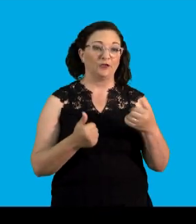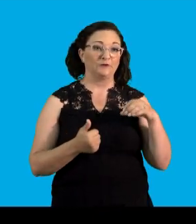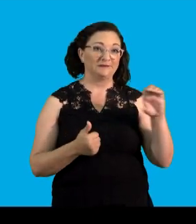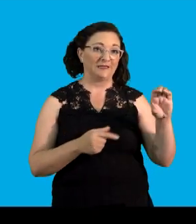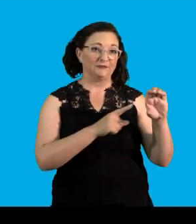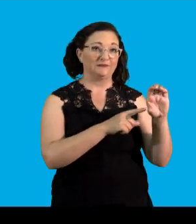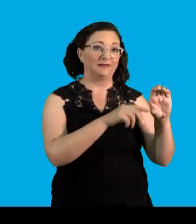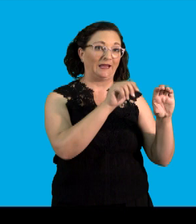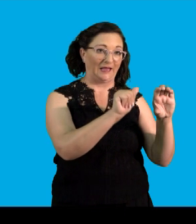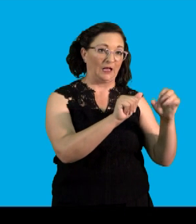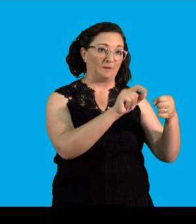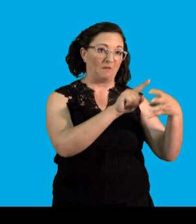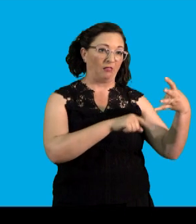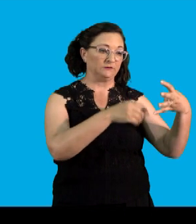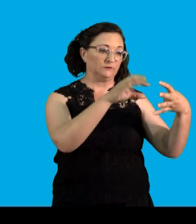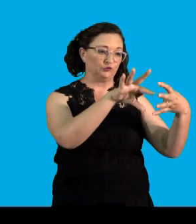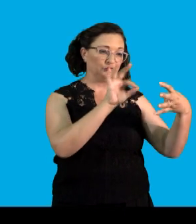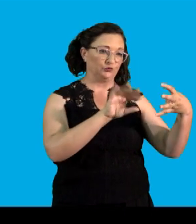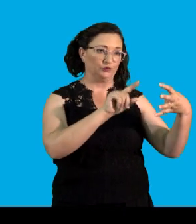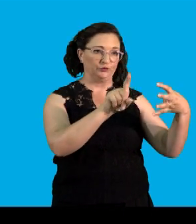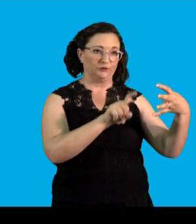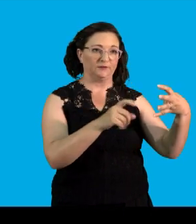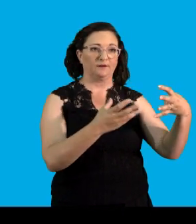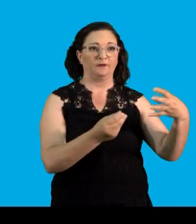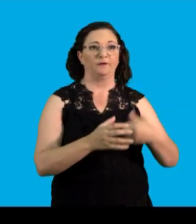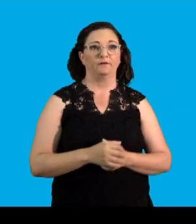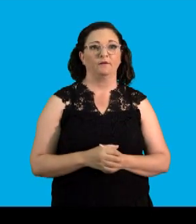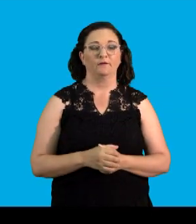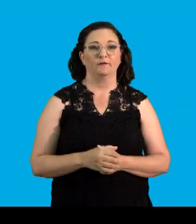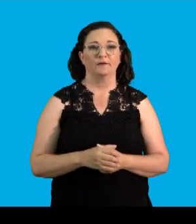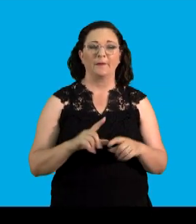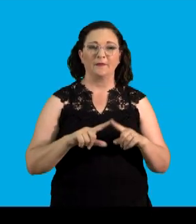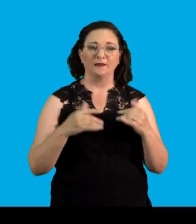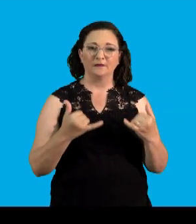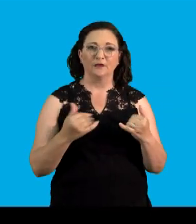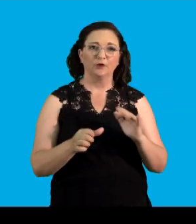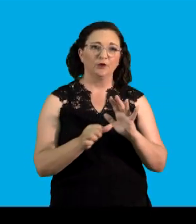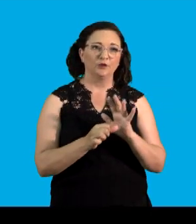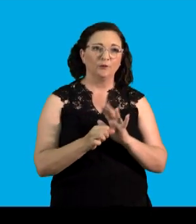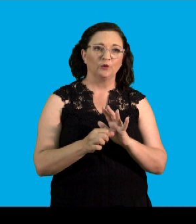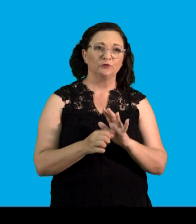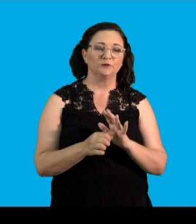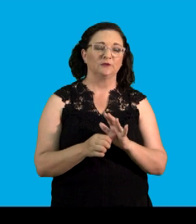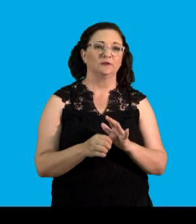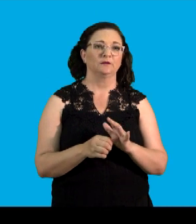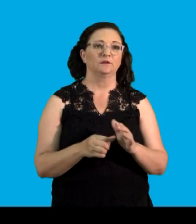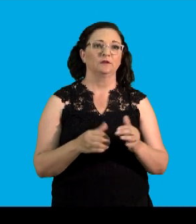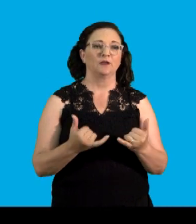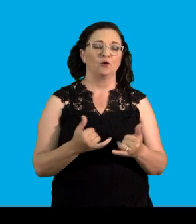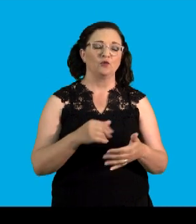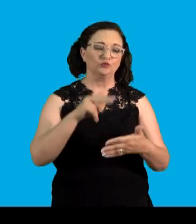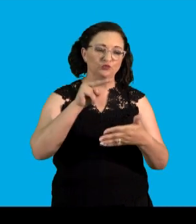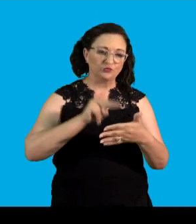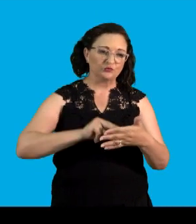there's multiple choice questions. Right. Don't forget here, when you get your question paper, you need to read